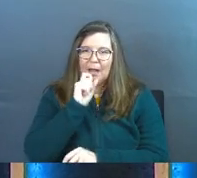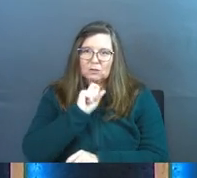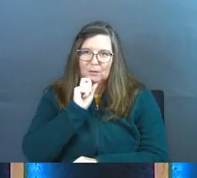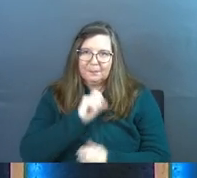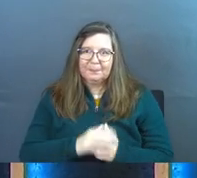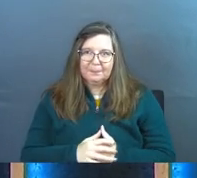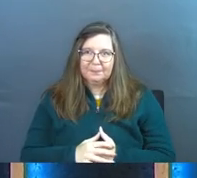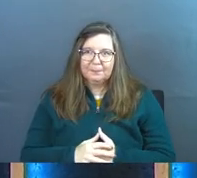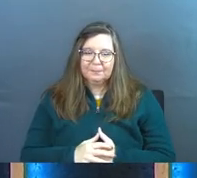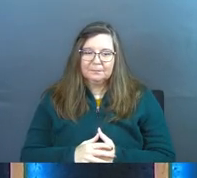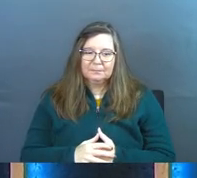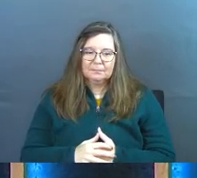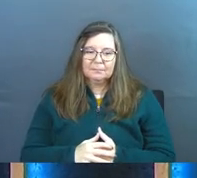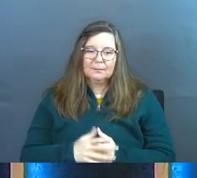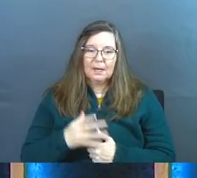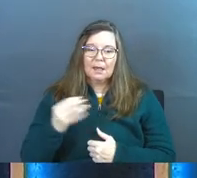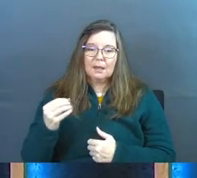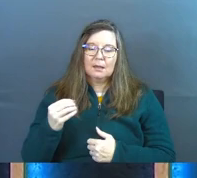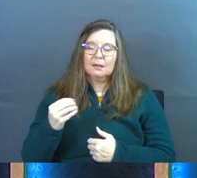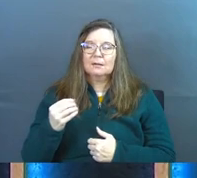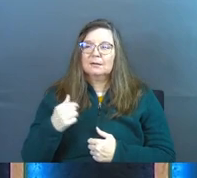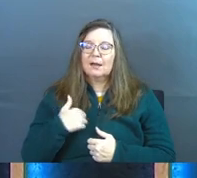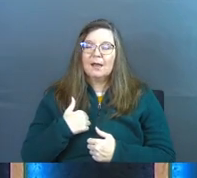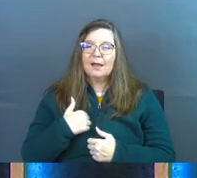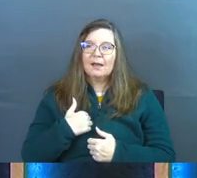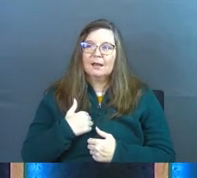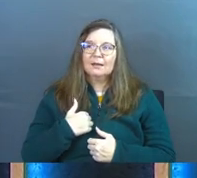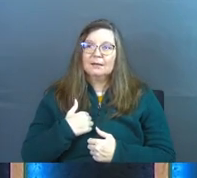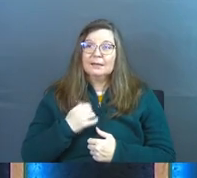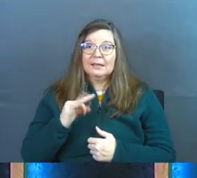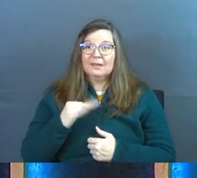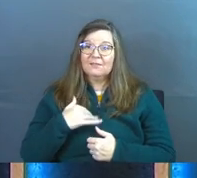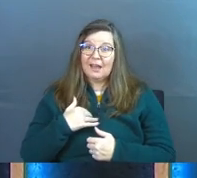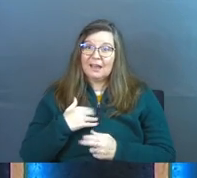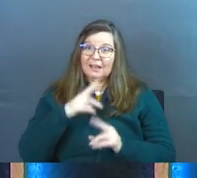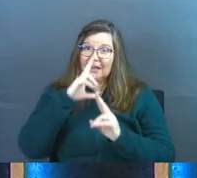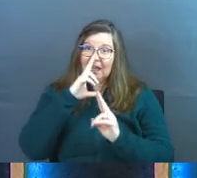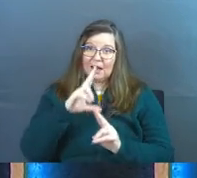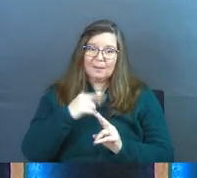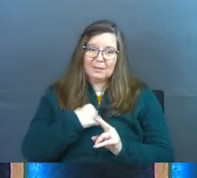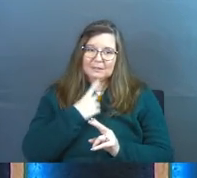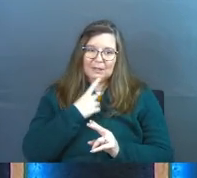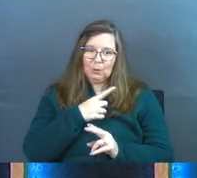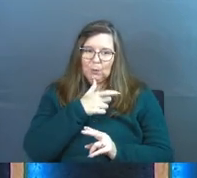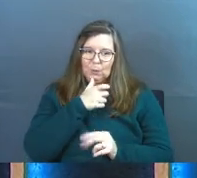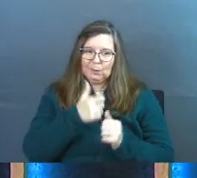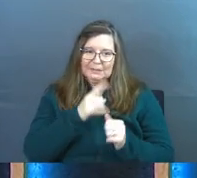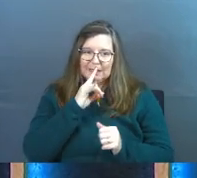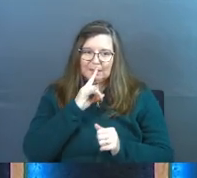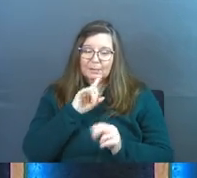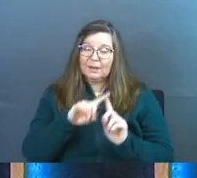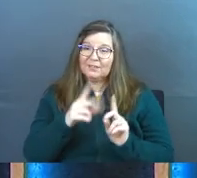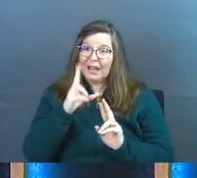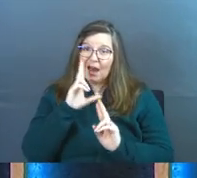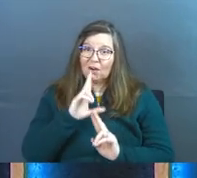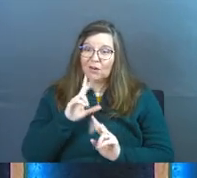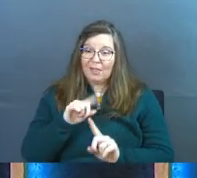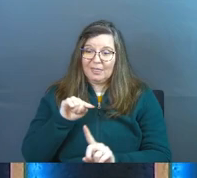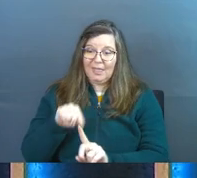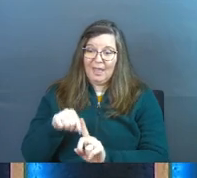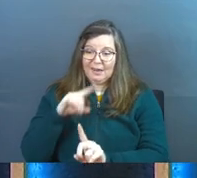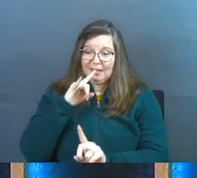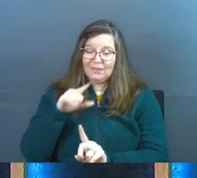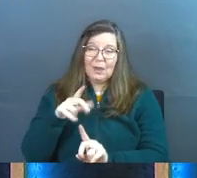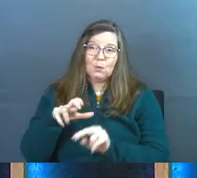cone. And man, I just, if I could honor, and I'm not even going to tell you which kid this is, but if I could just honor